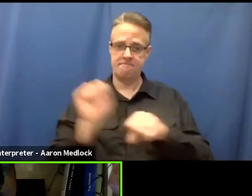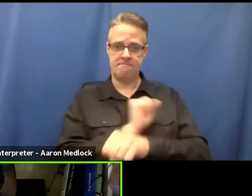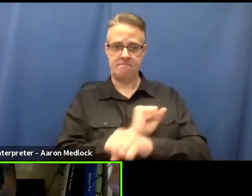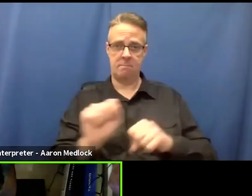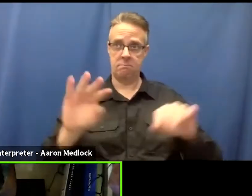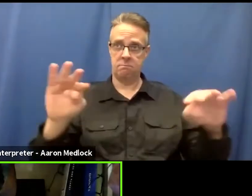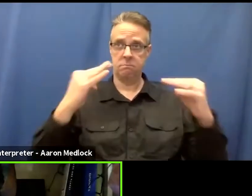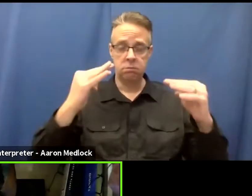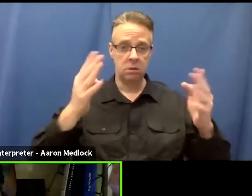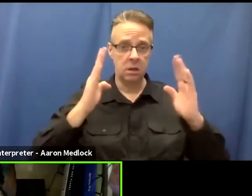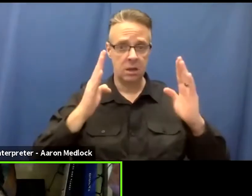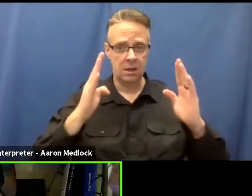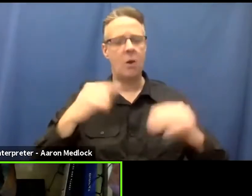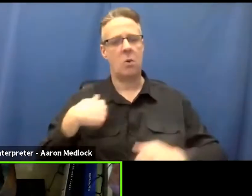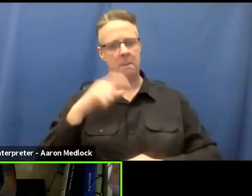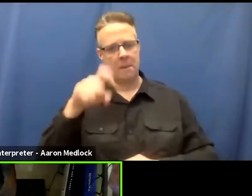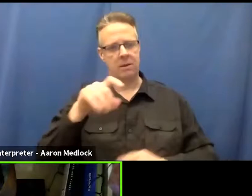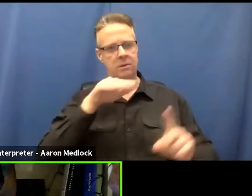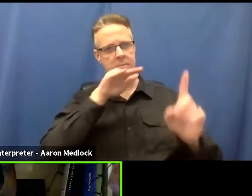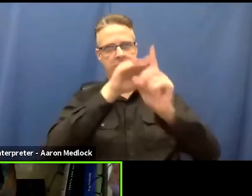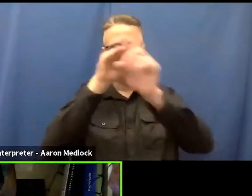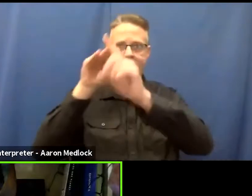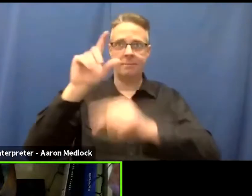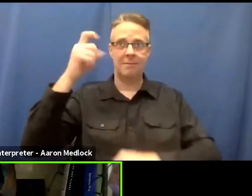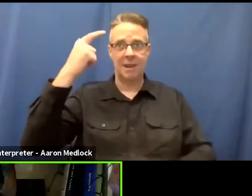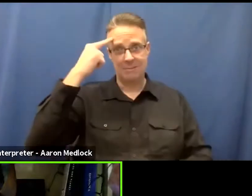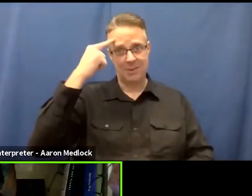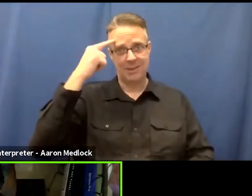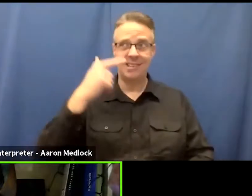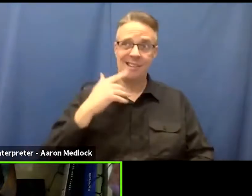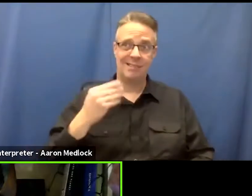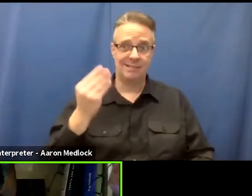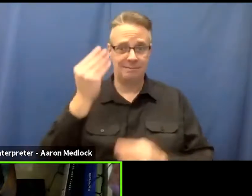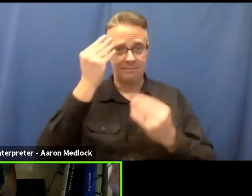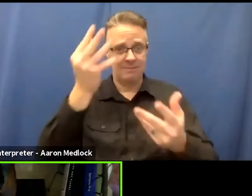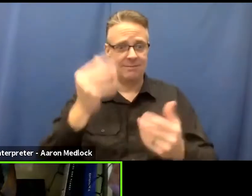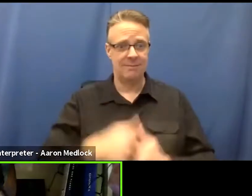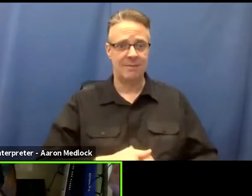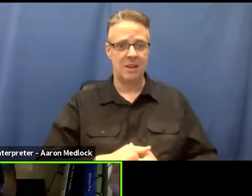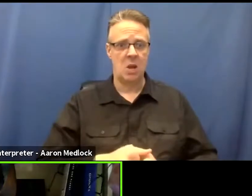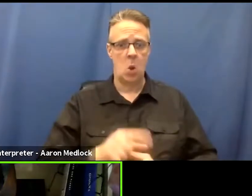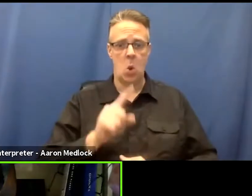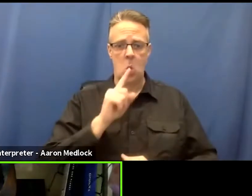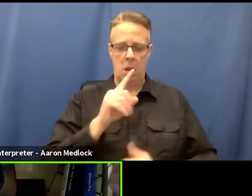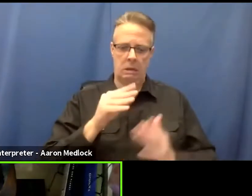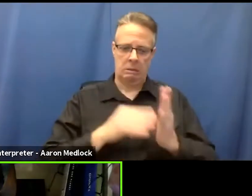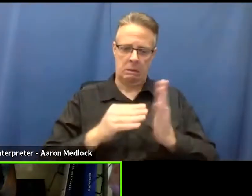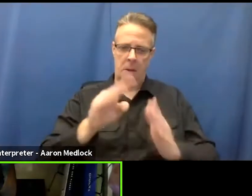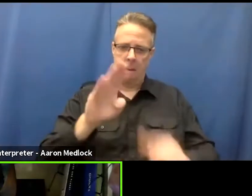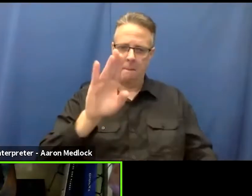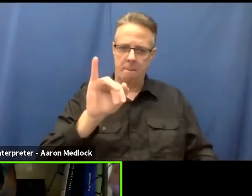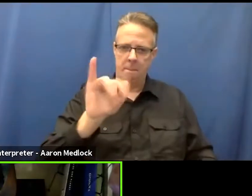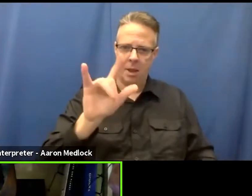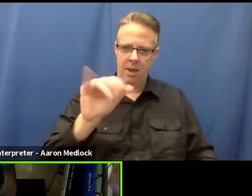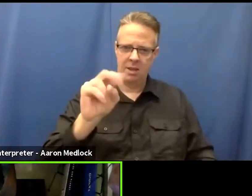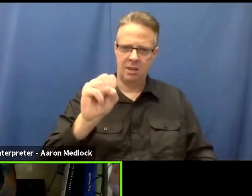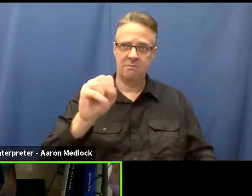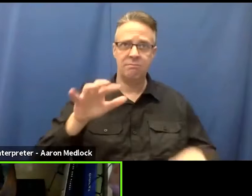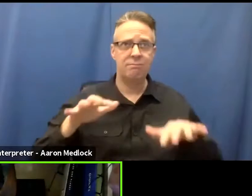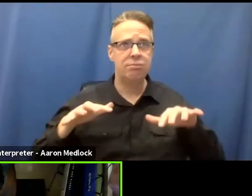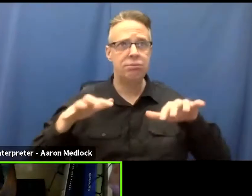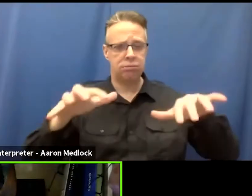to is if we remind governments that there are billions of us, and